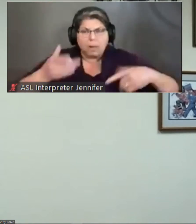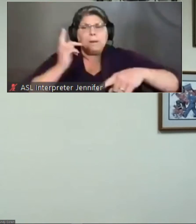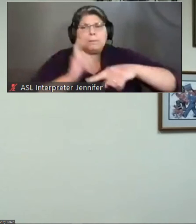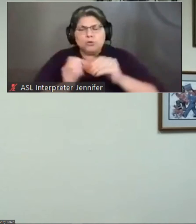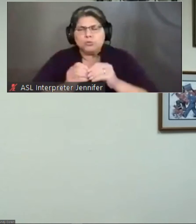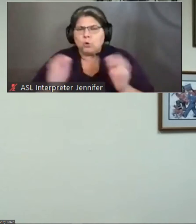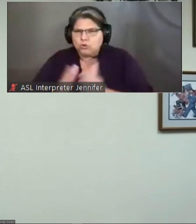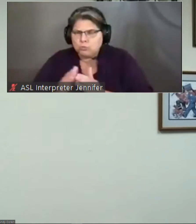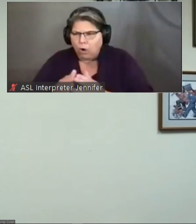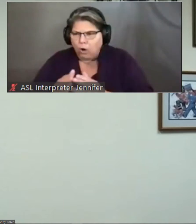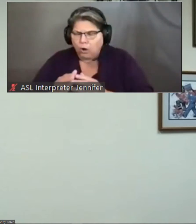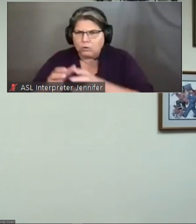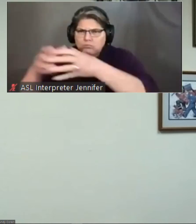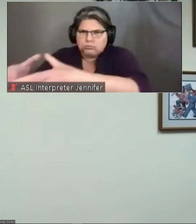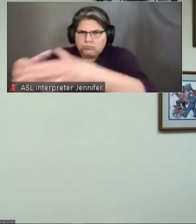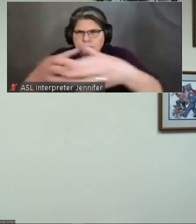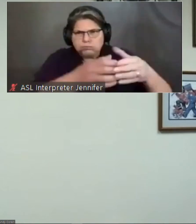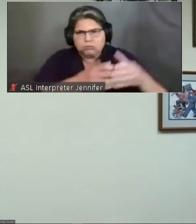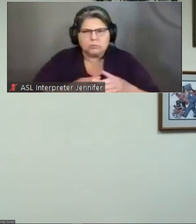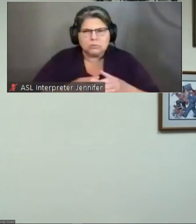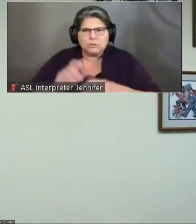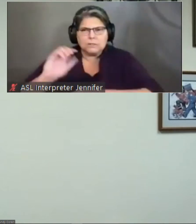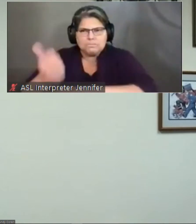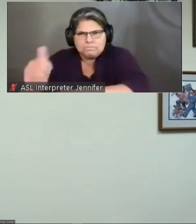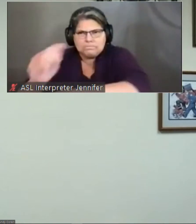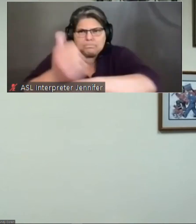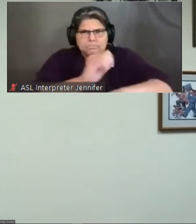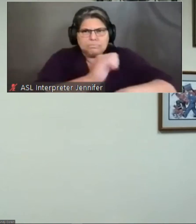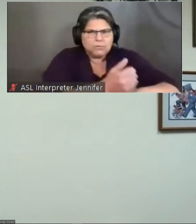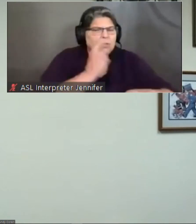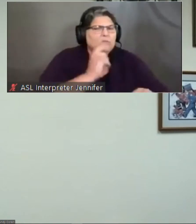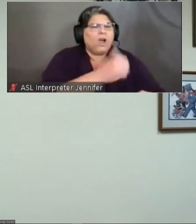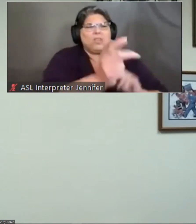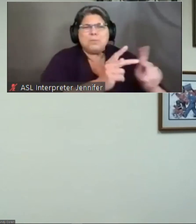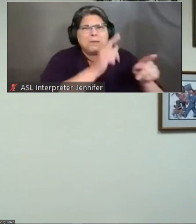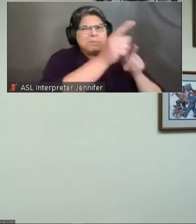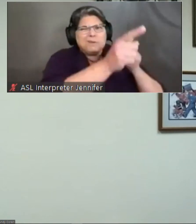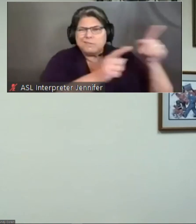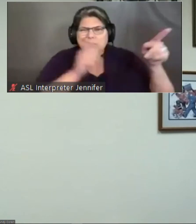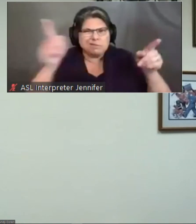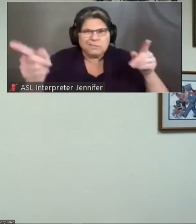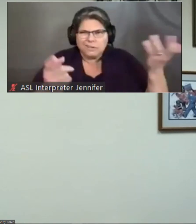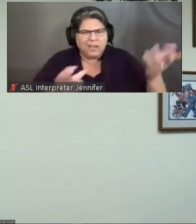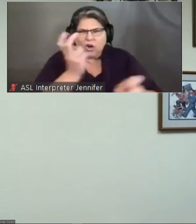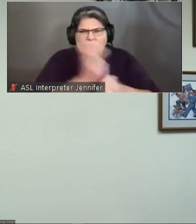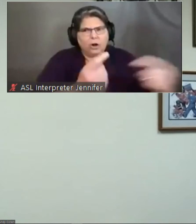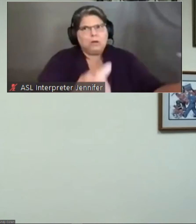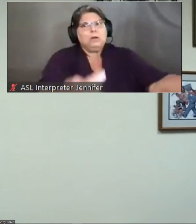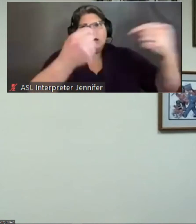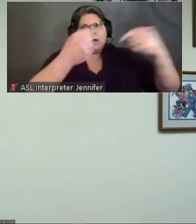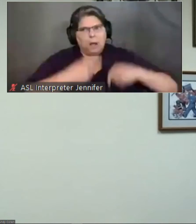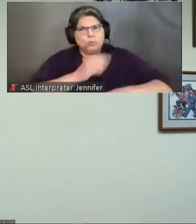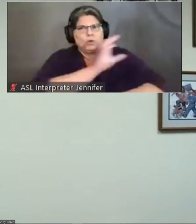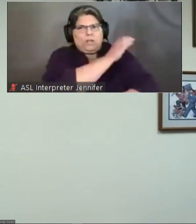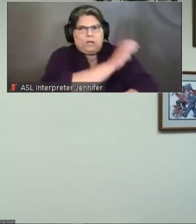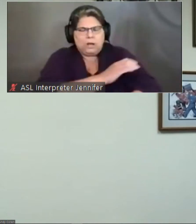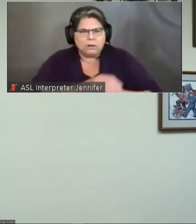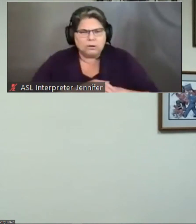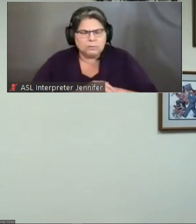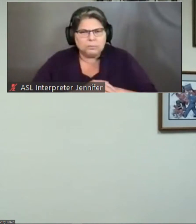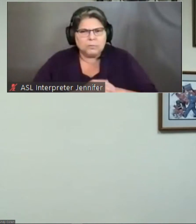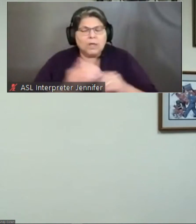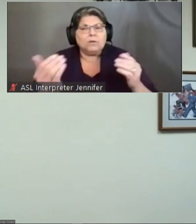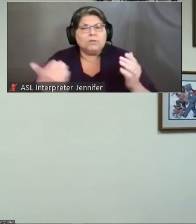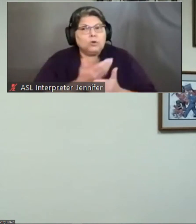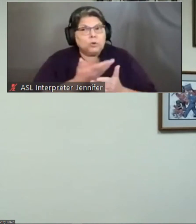strike teams for smaller groups who have difficulty making it into our larger clinics. There's a new approach we're starting